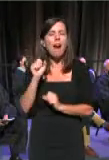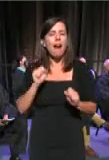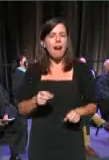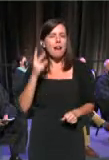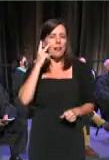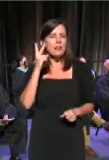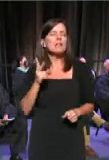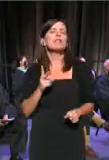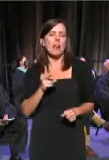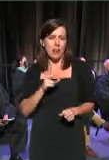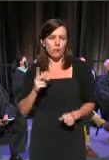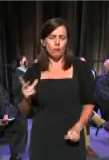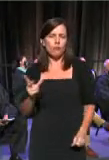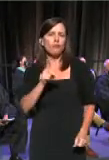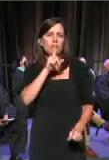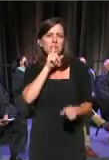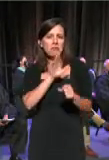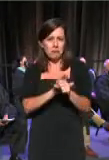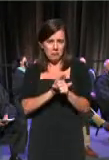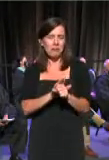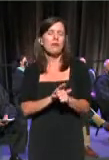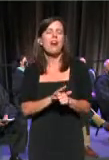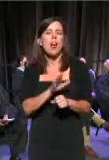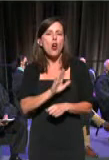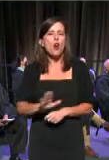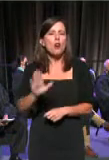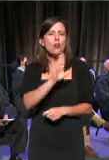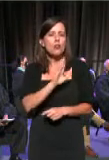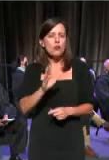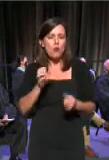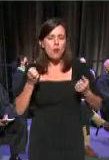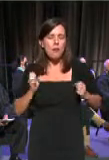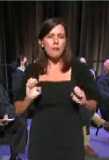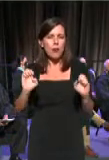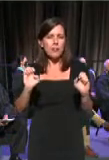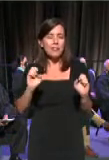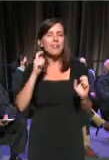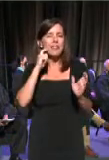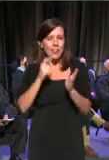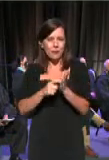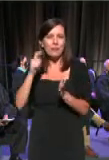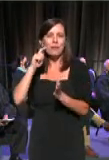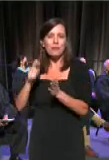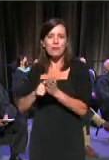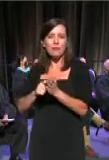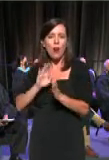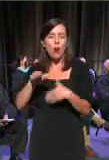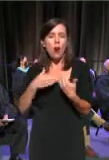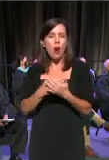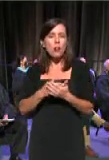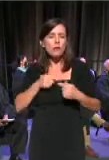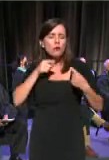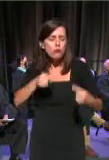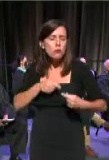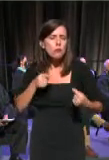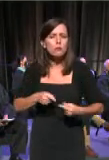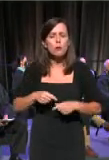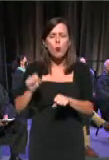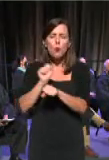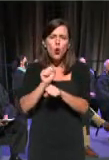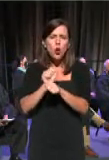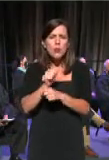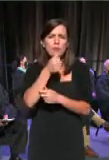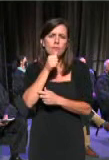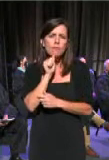say with confidence that your efforts have been noticed. All of our hardships, work, and